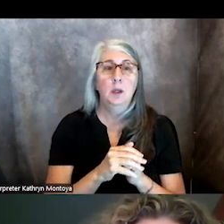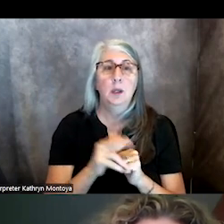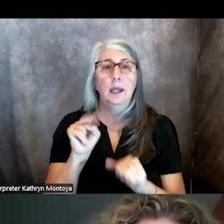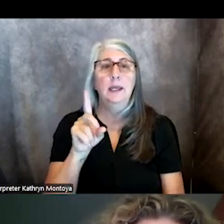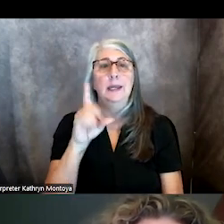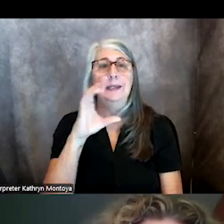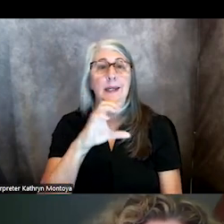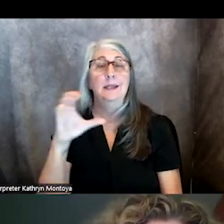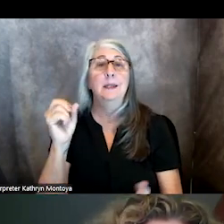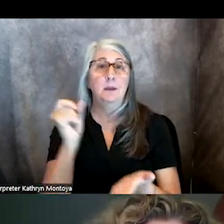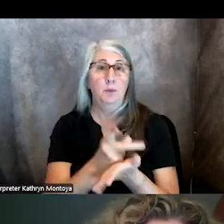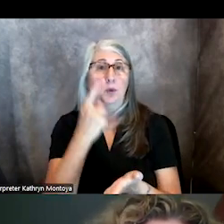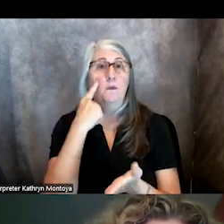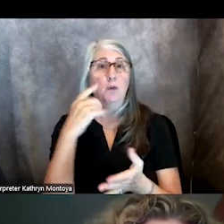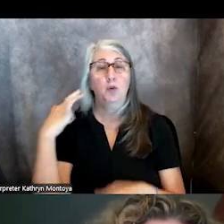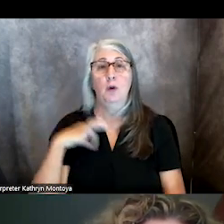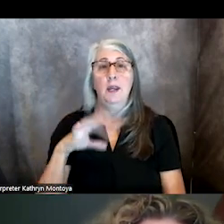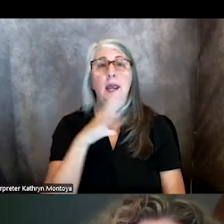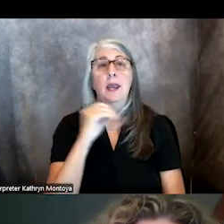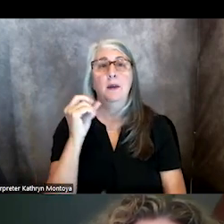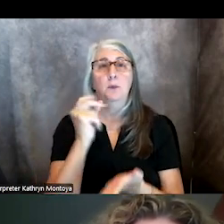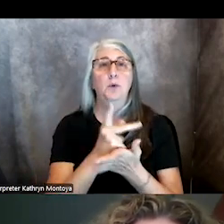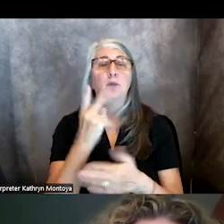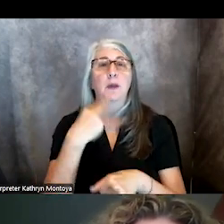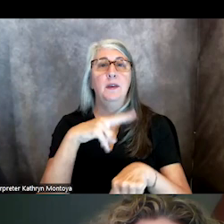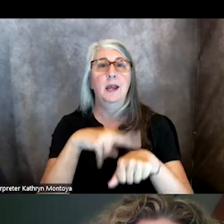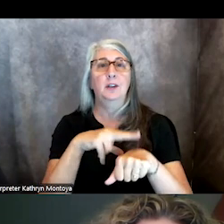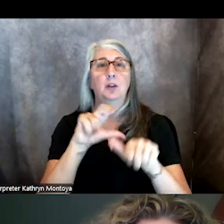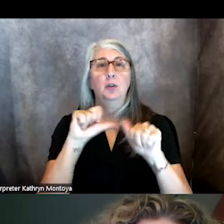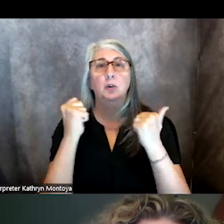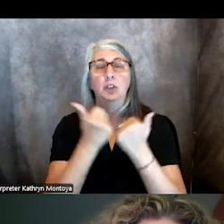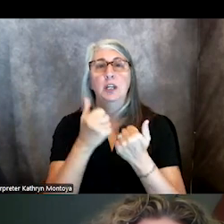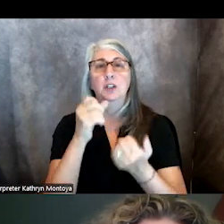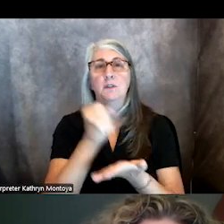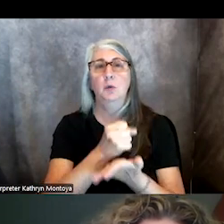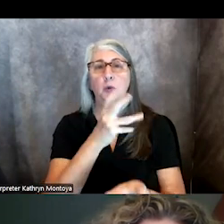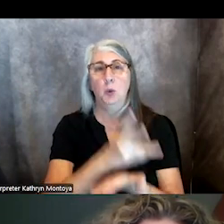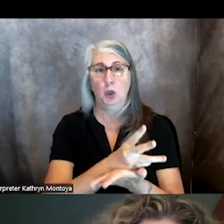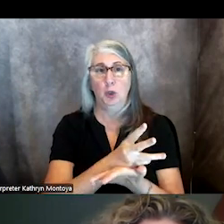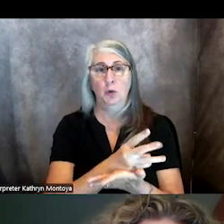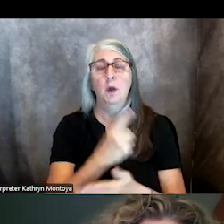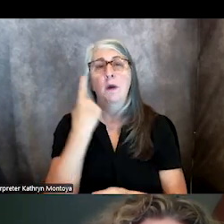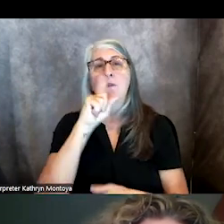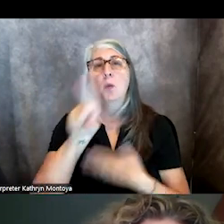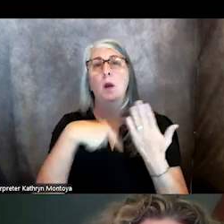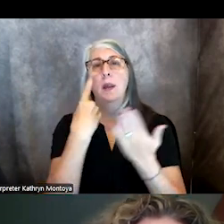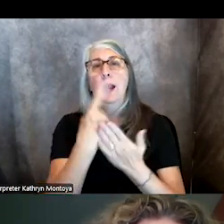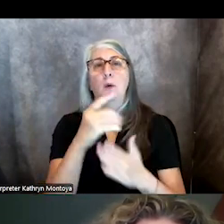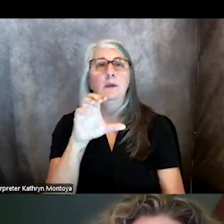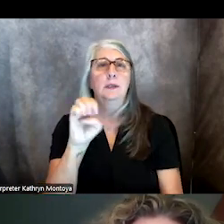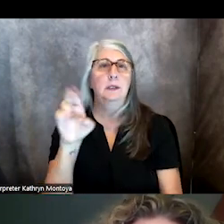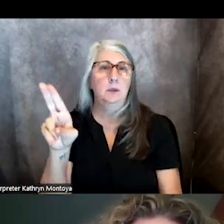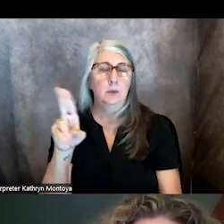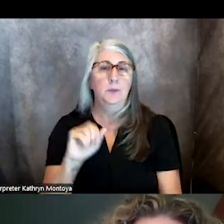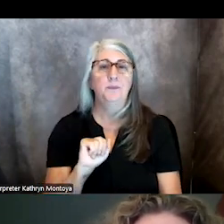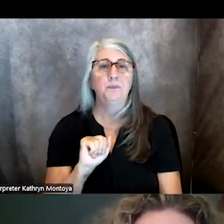credit, as well as being approved by the National Association of Social Workers for 1 hour of continuing credit.